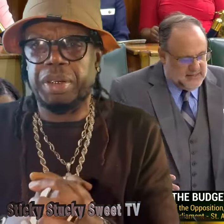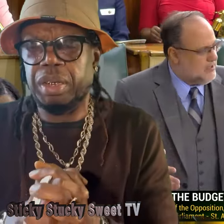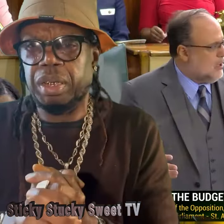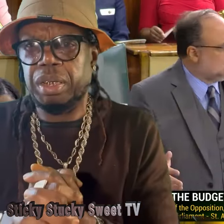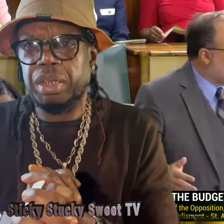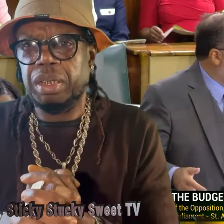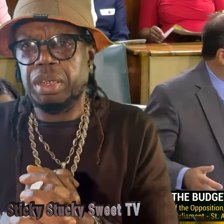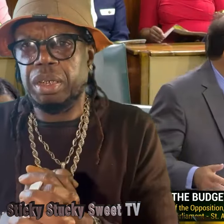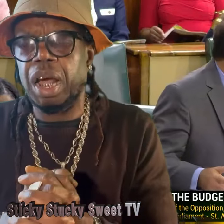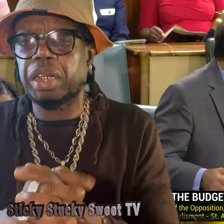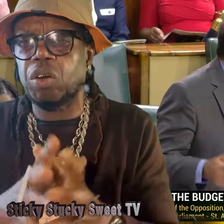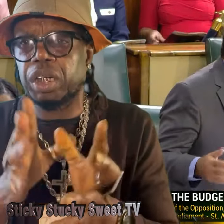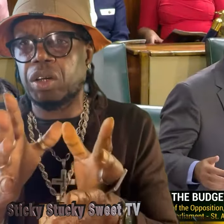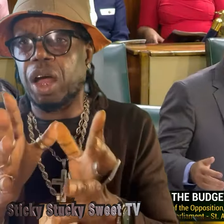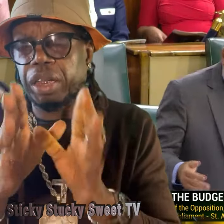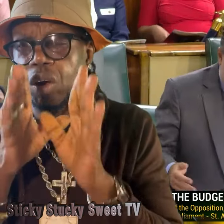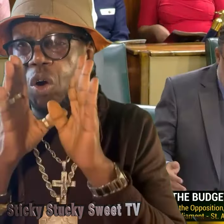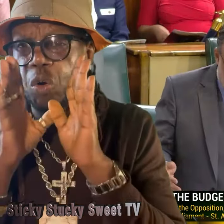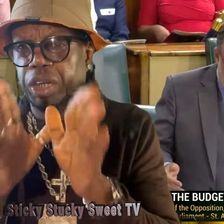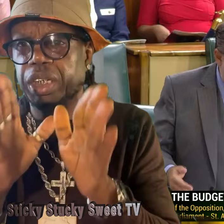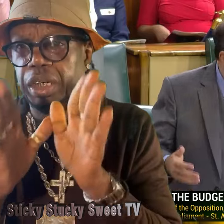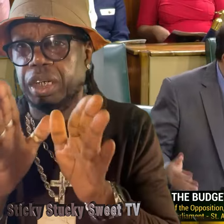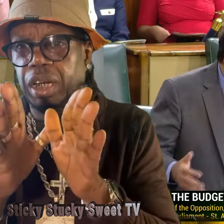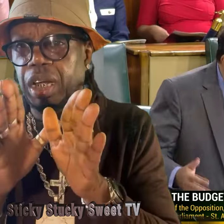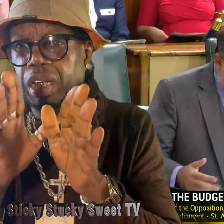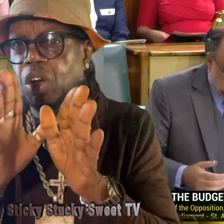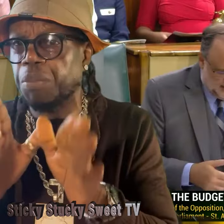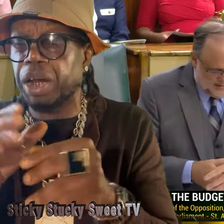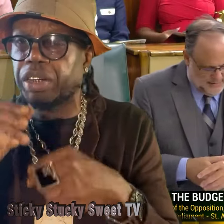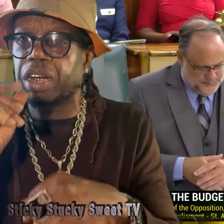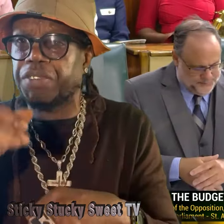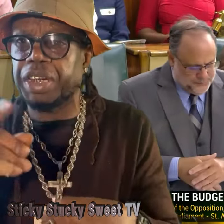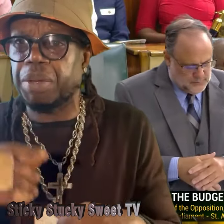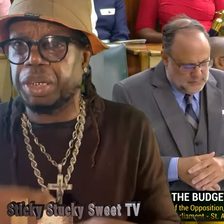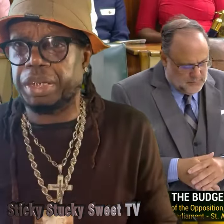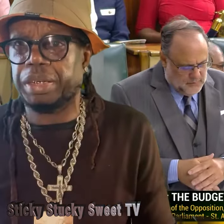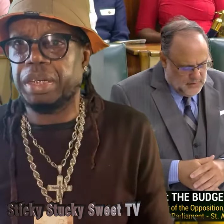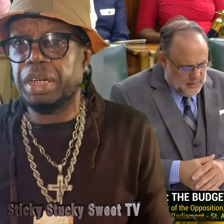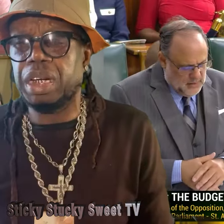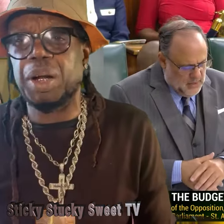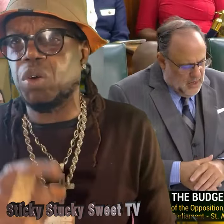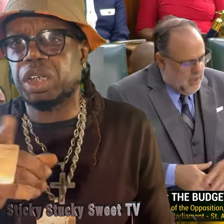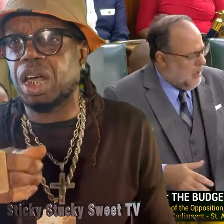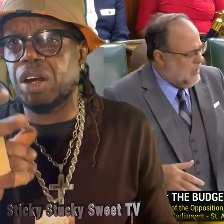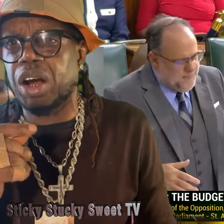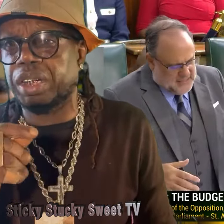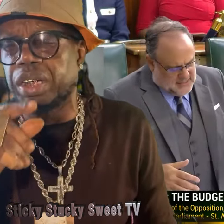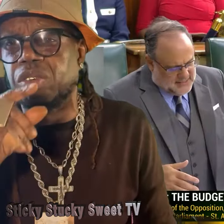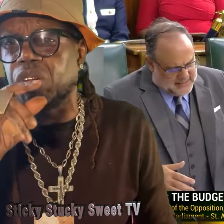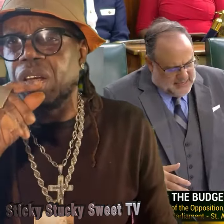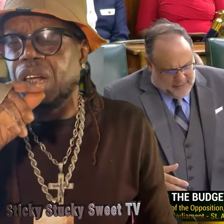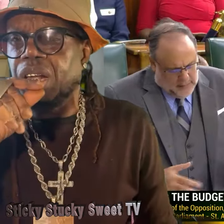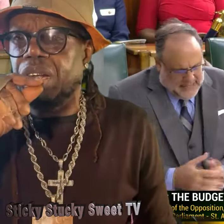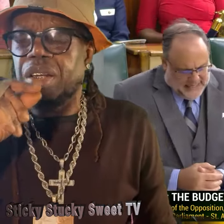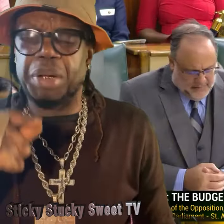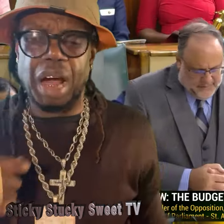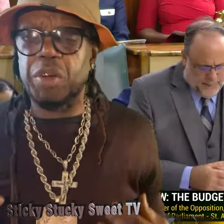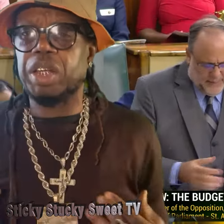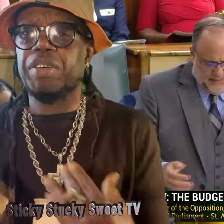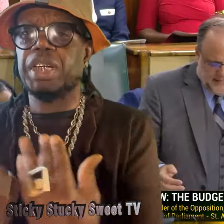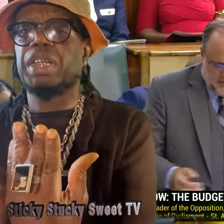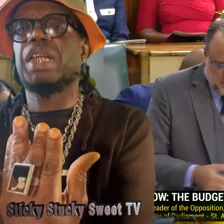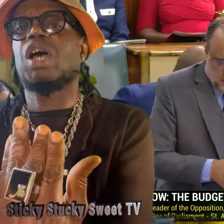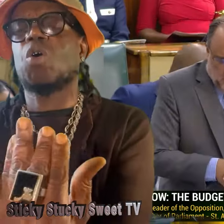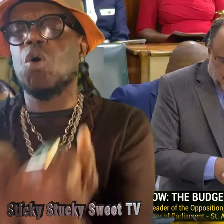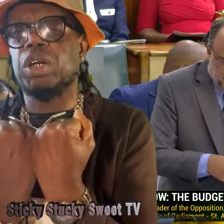them. And so I say, oh, quick thing. Tumblr said they have to name the six. Them alone can't write. Because